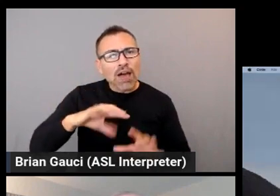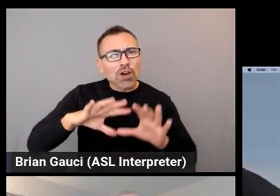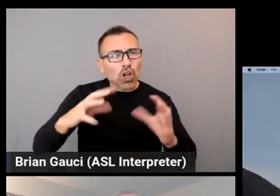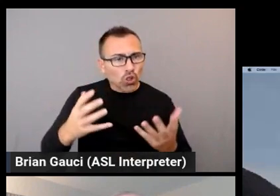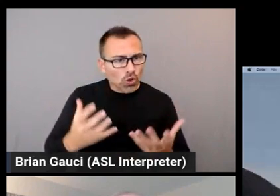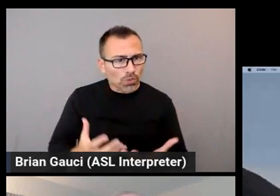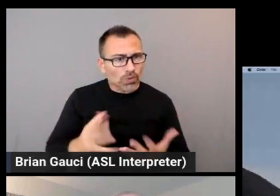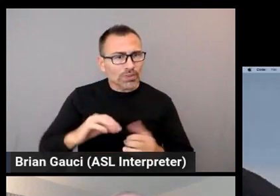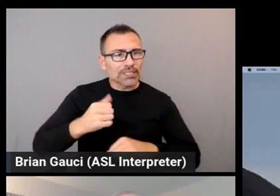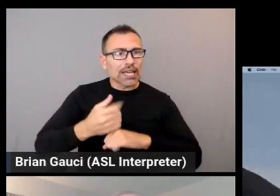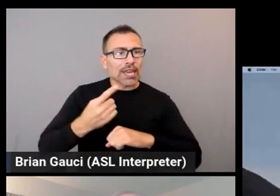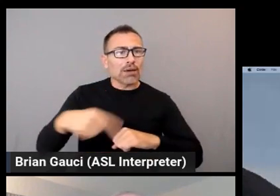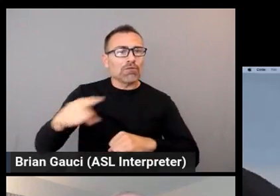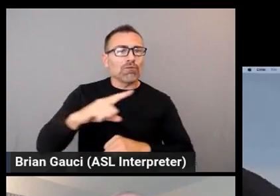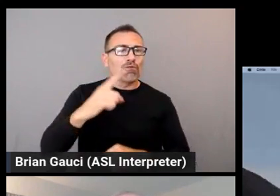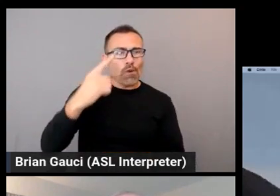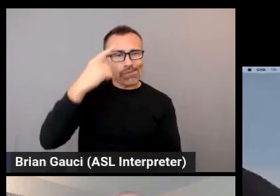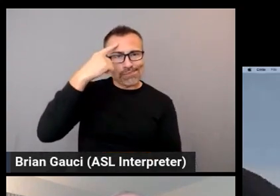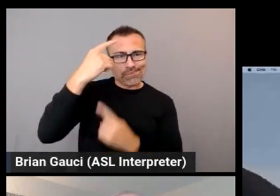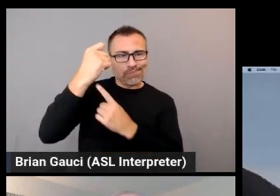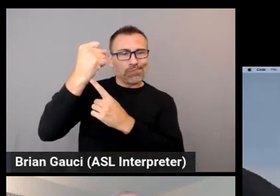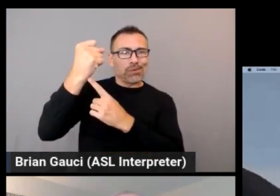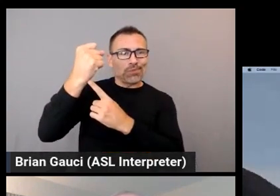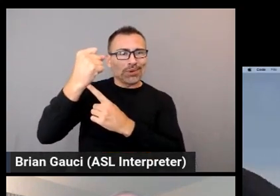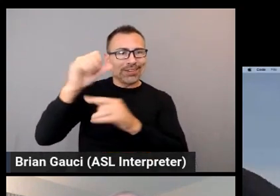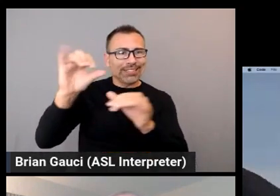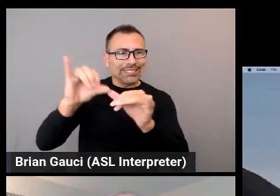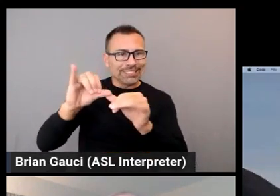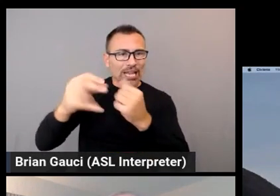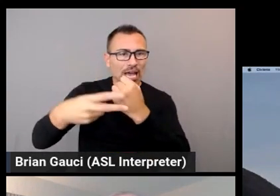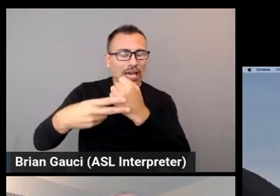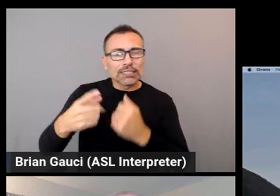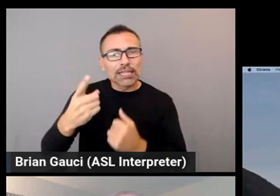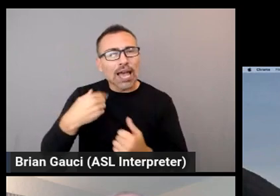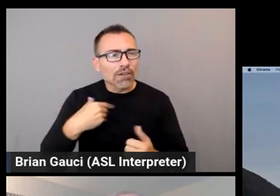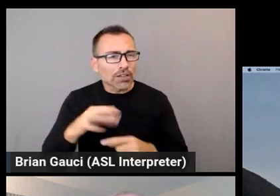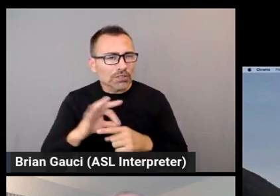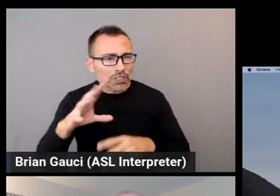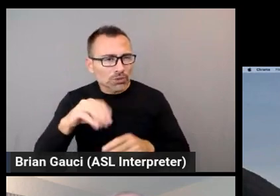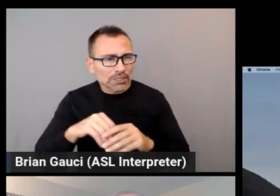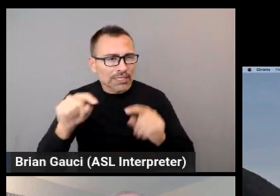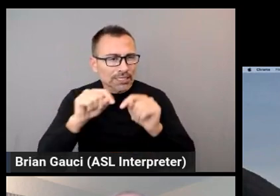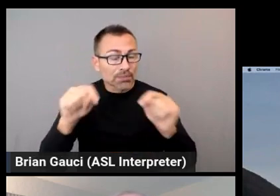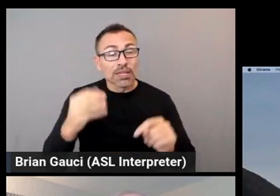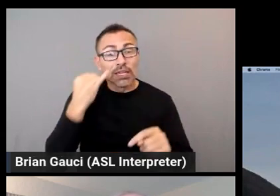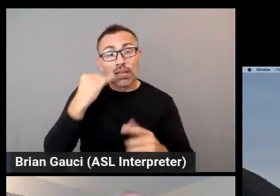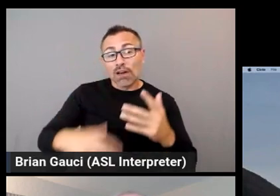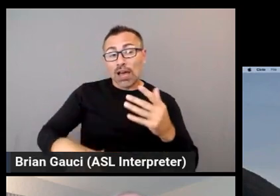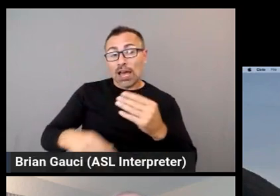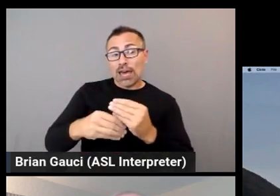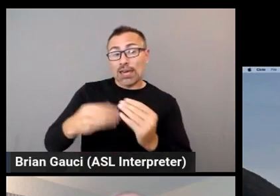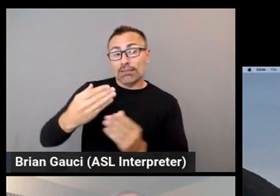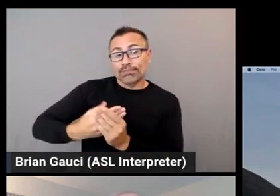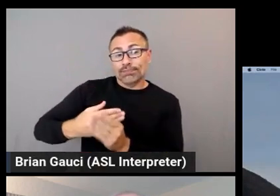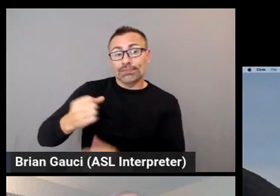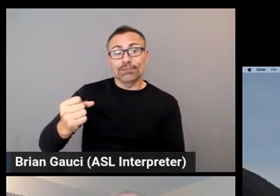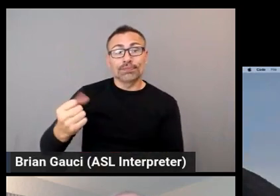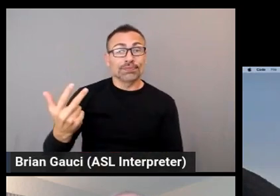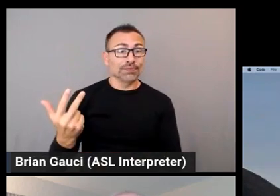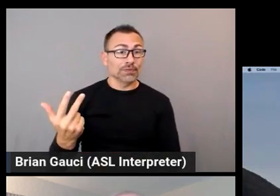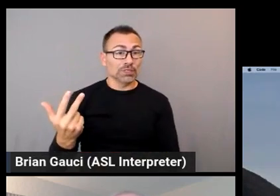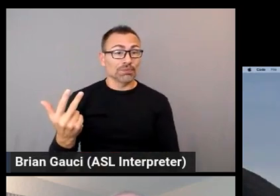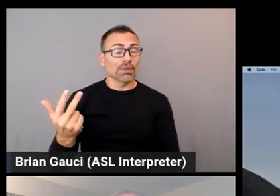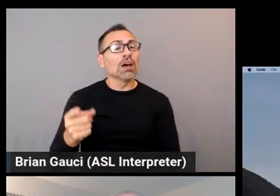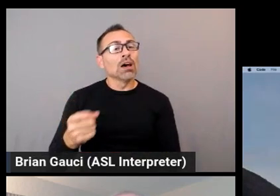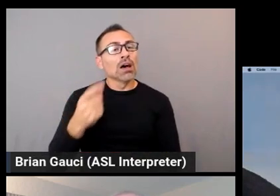for memory sizes. I've got all these functions in the template. If I add in, say, an S3 bucket, I'll notice